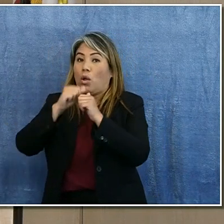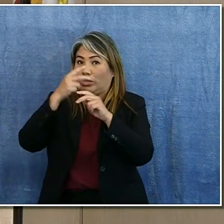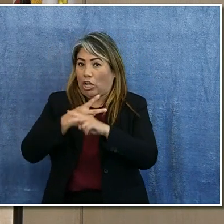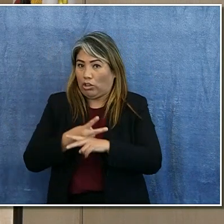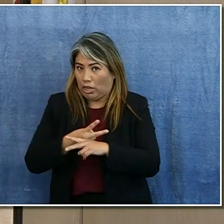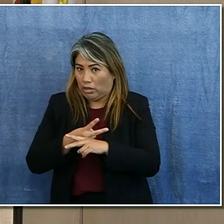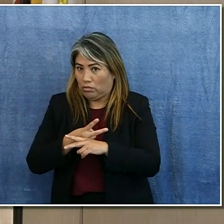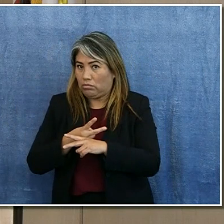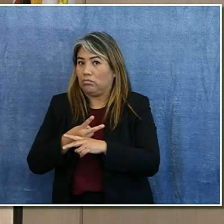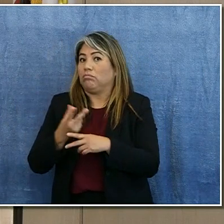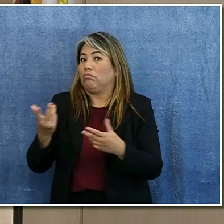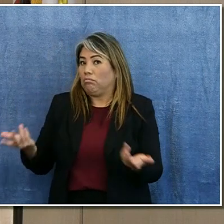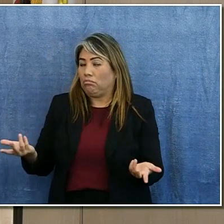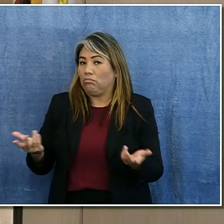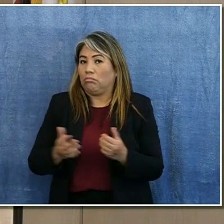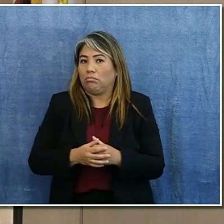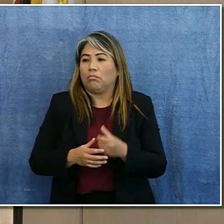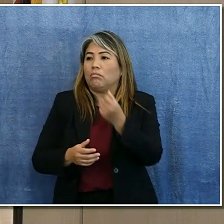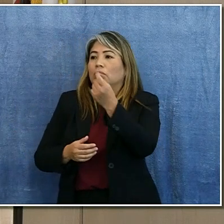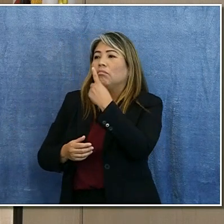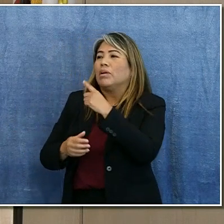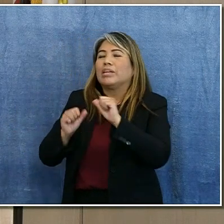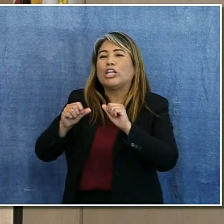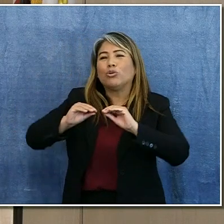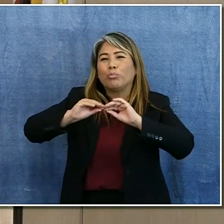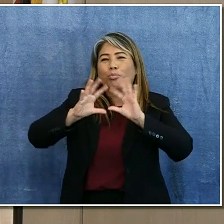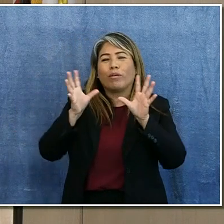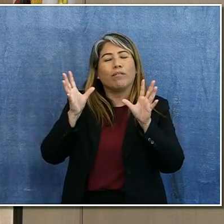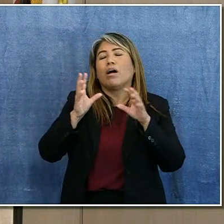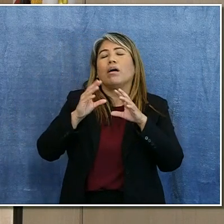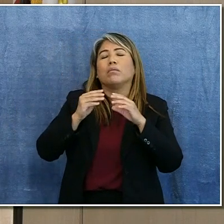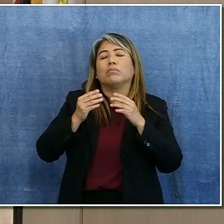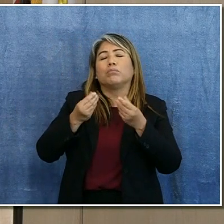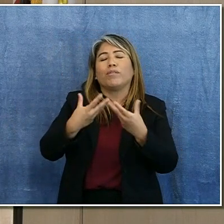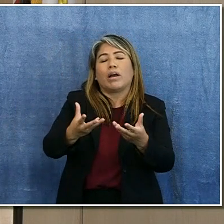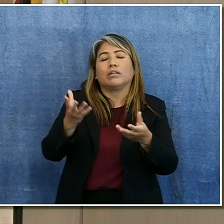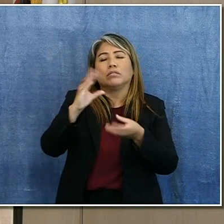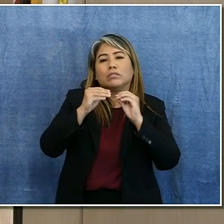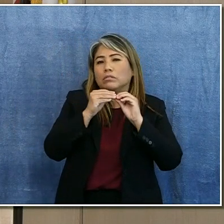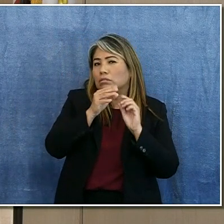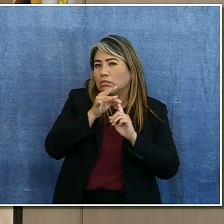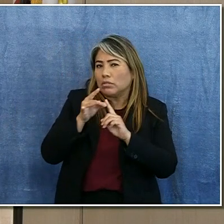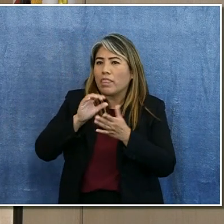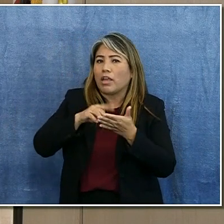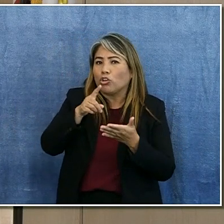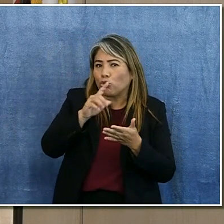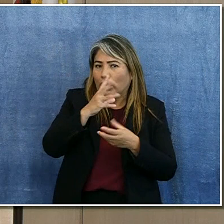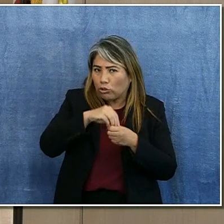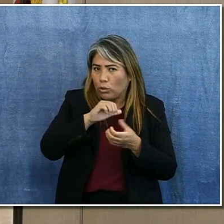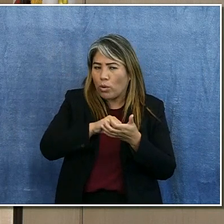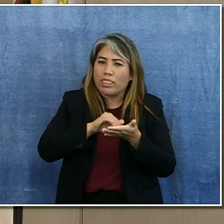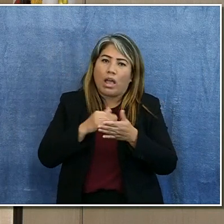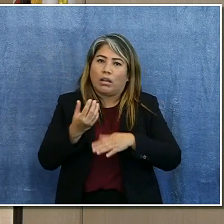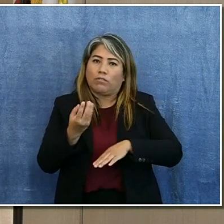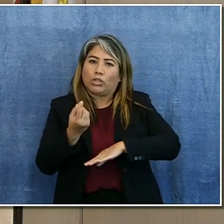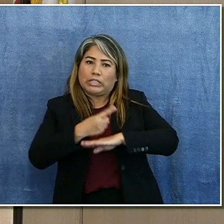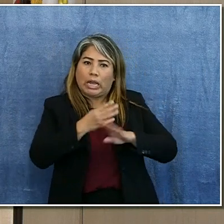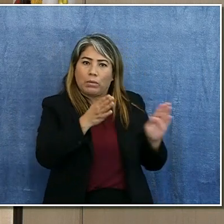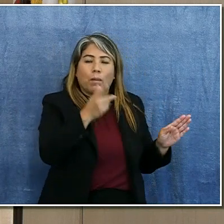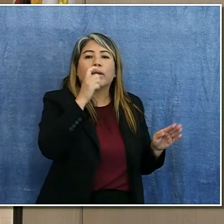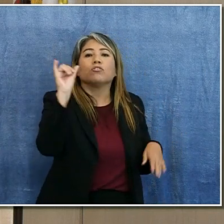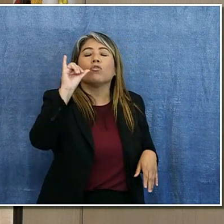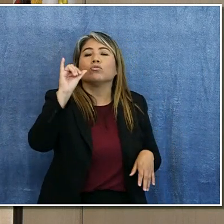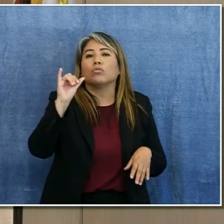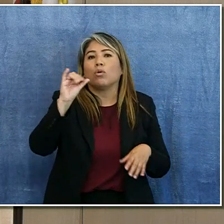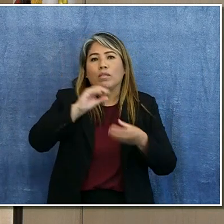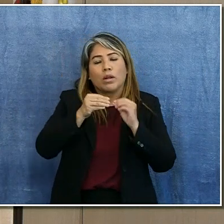calculated. Can you provide the total number of cases that you are including in that 14-day period? Because also